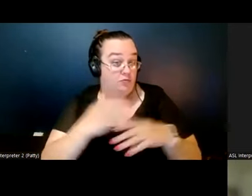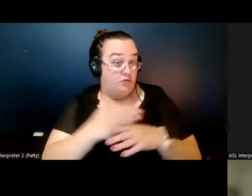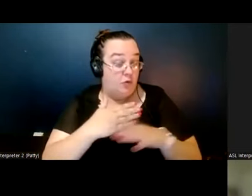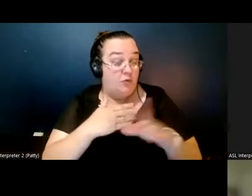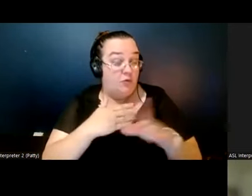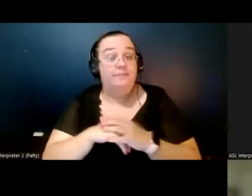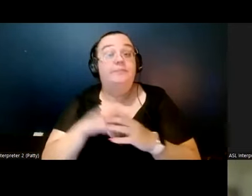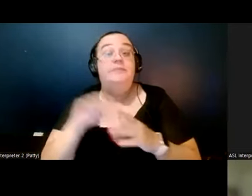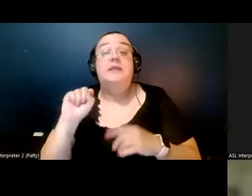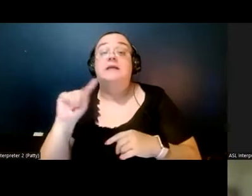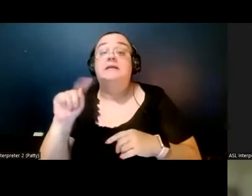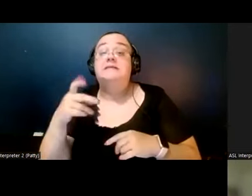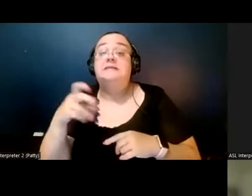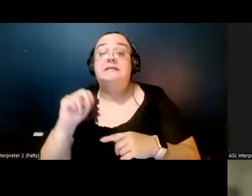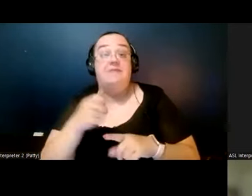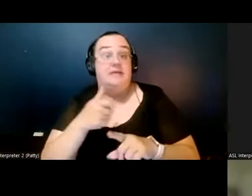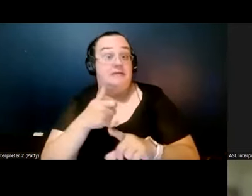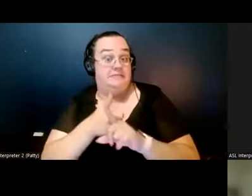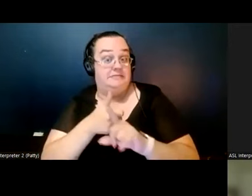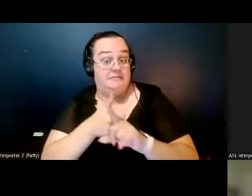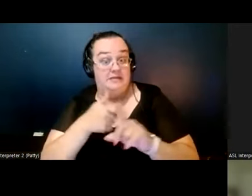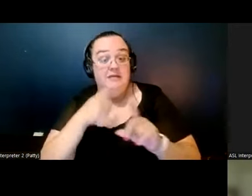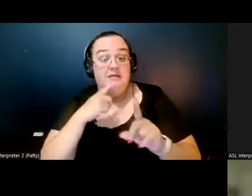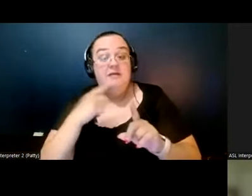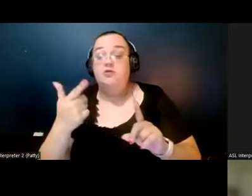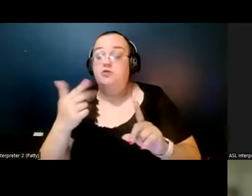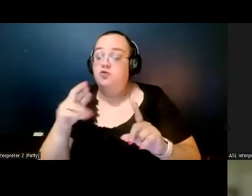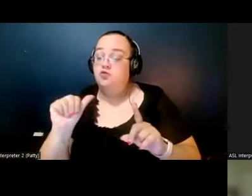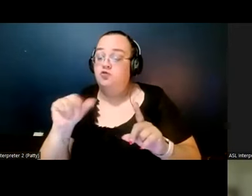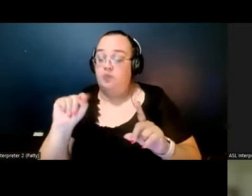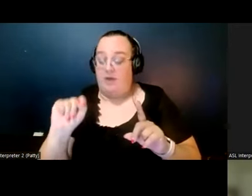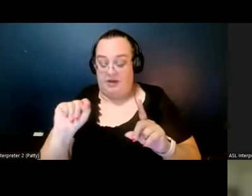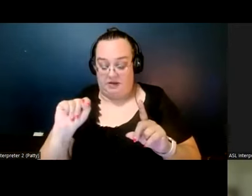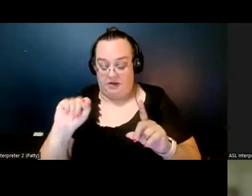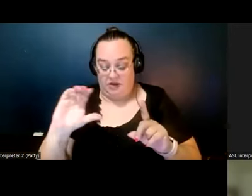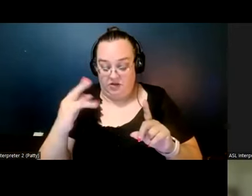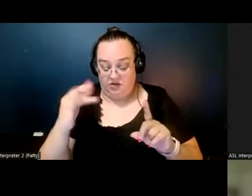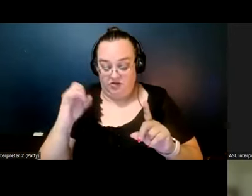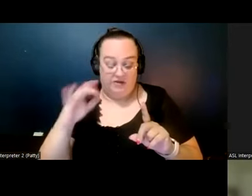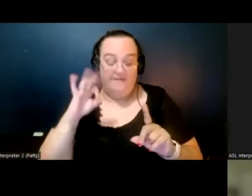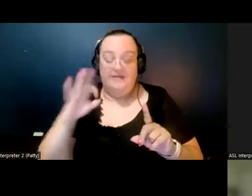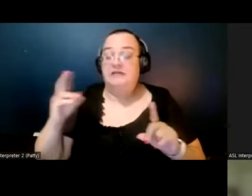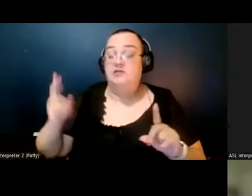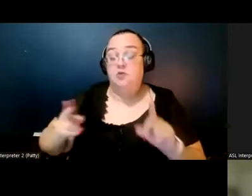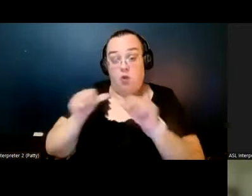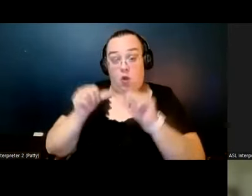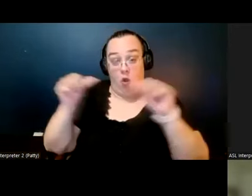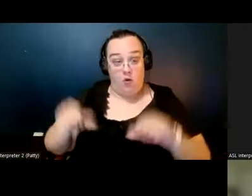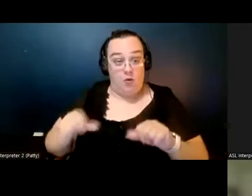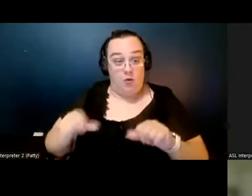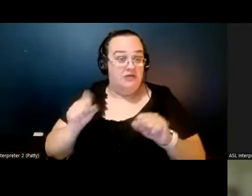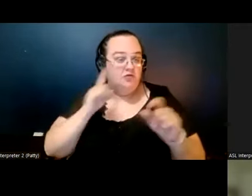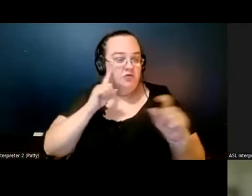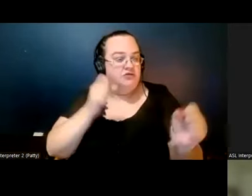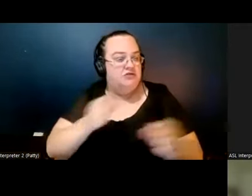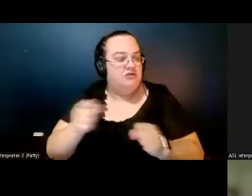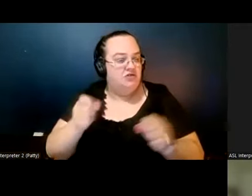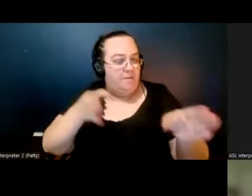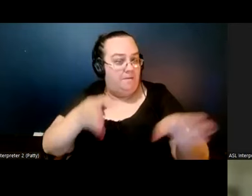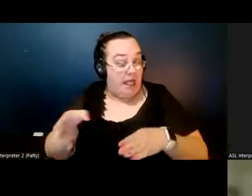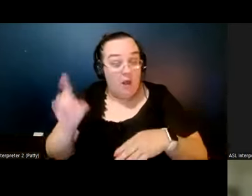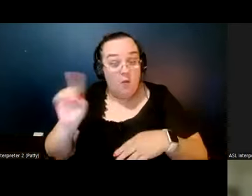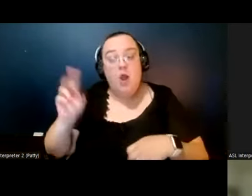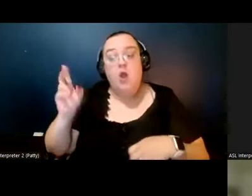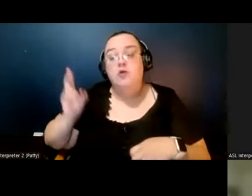And Stephen Pisani is the branch chief of Historic Architecture and Strategic Planning at the